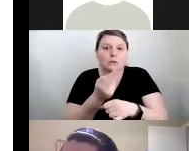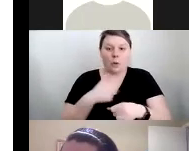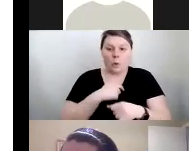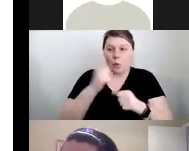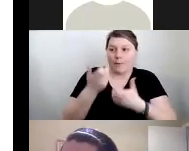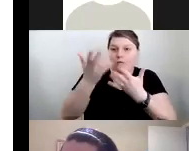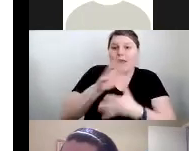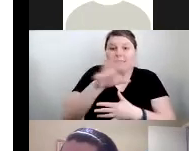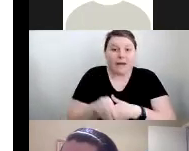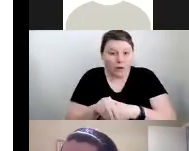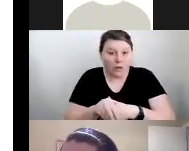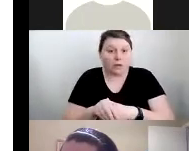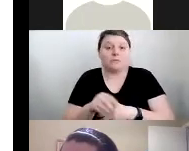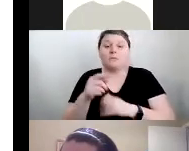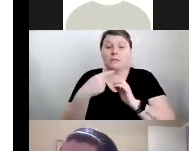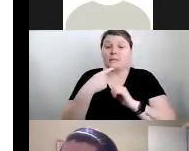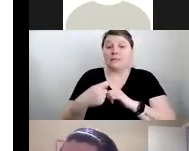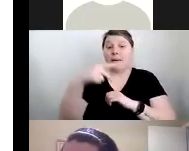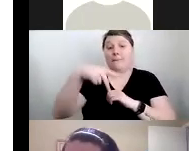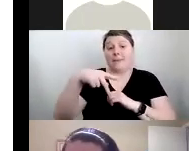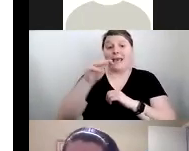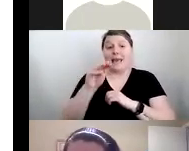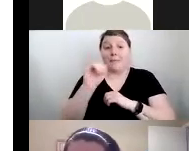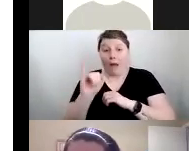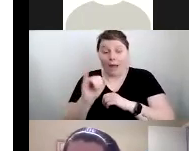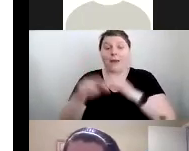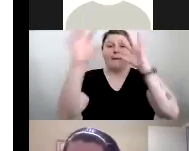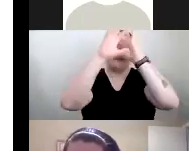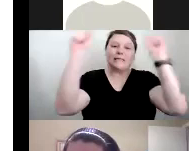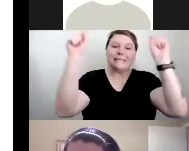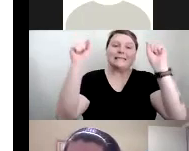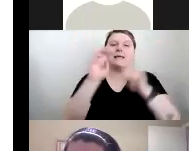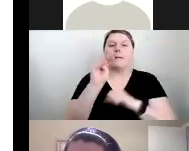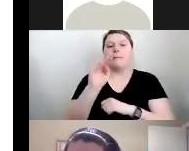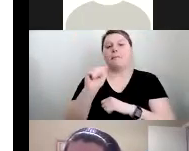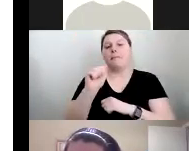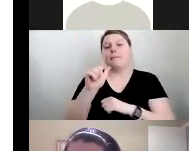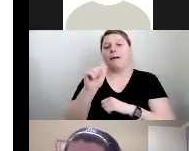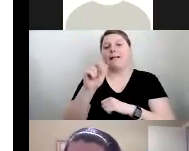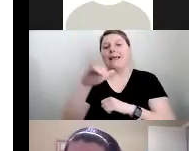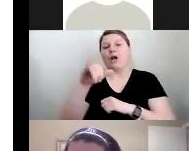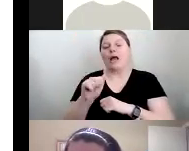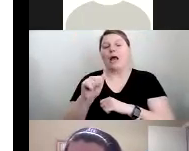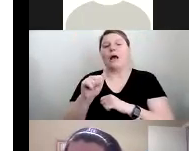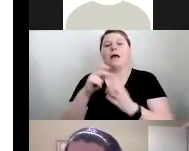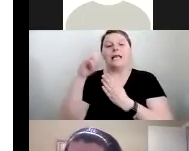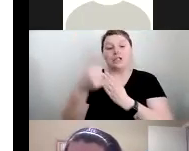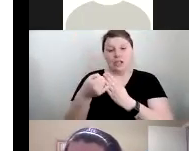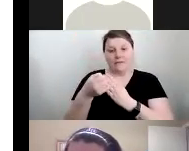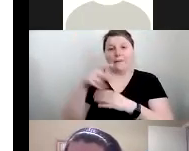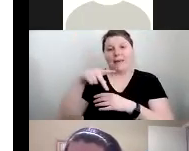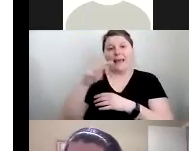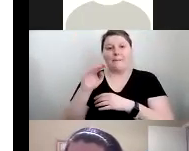Africa. And as it says here, PMI, the President's Malaria Initiative, is a $729 million